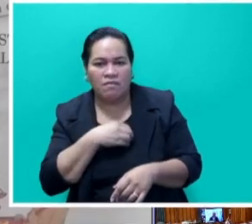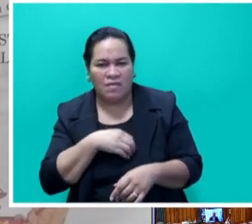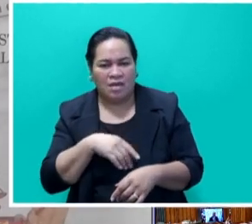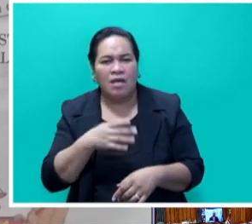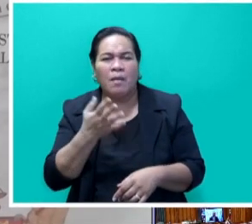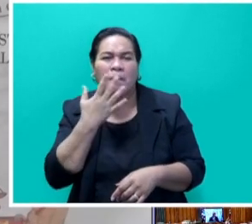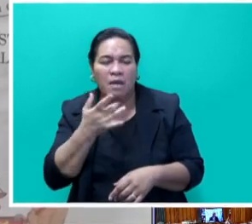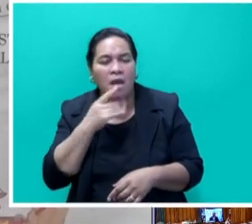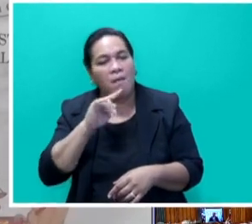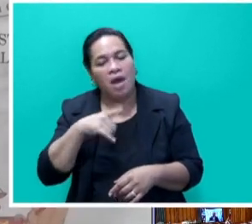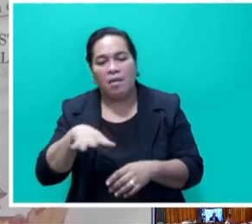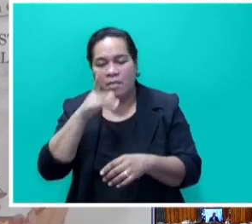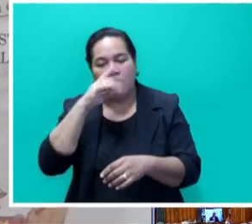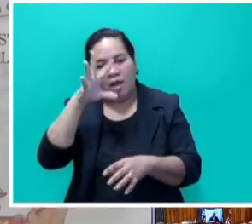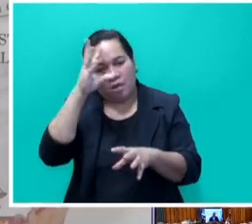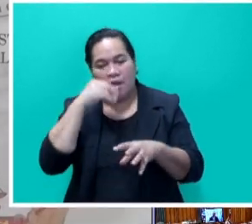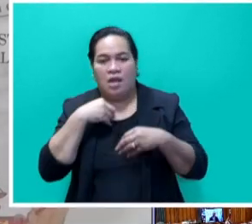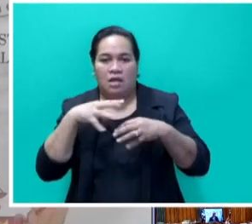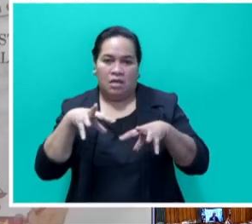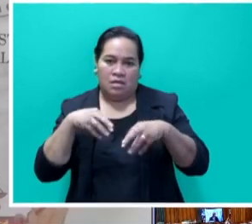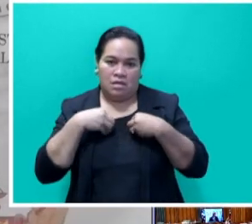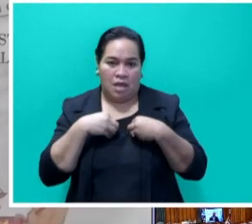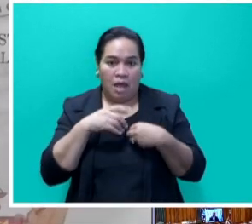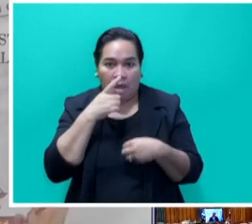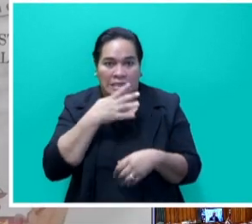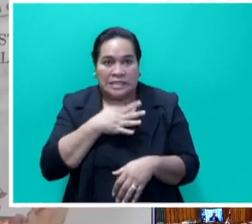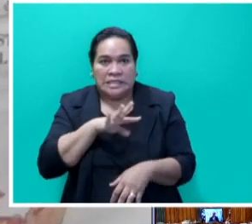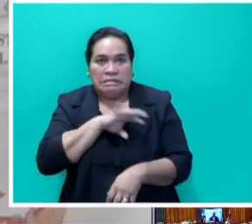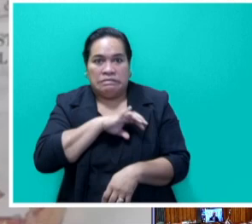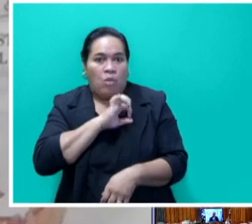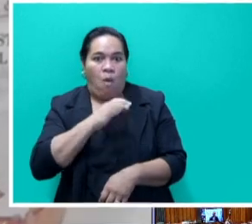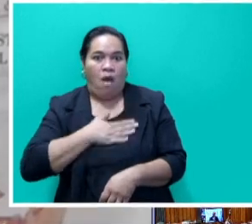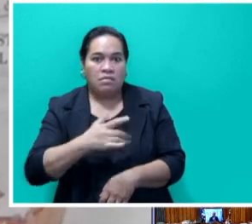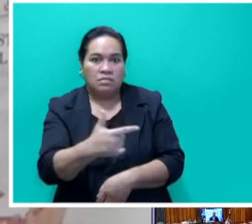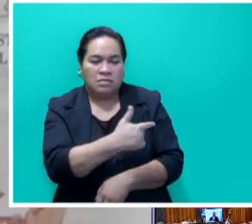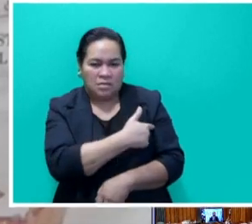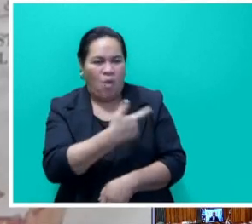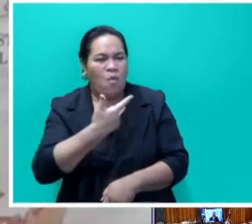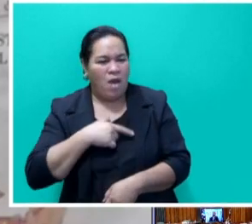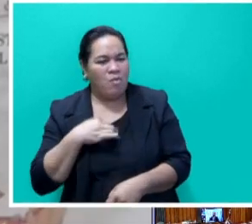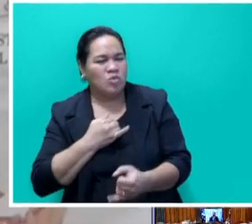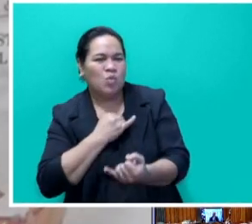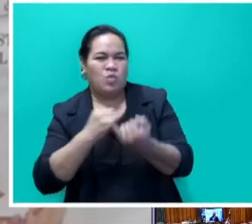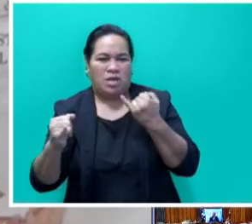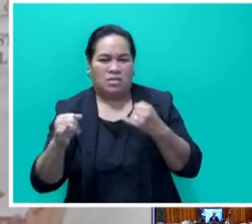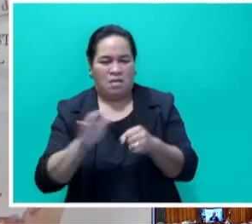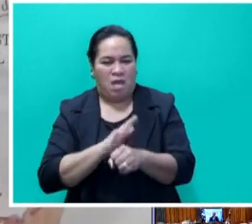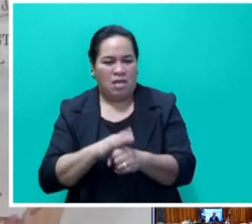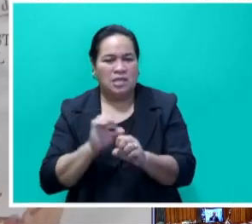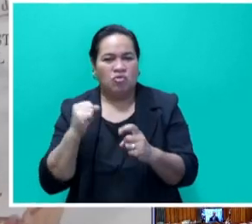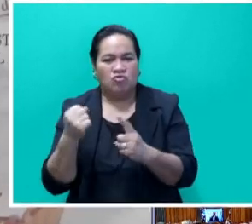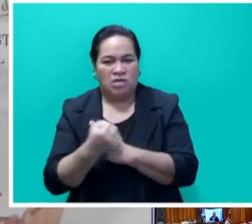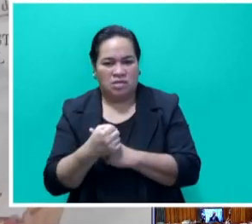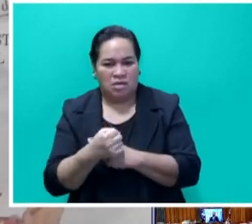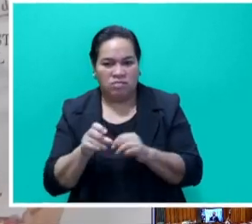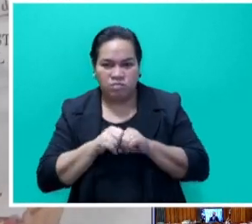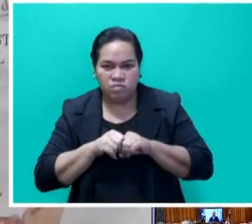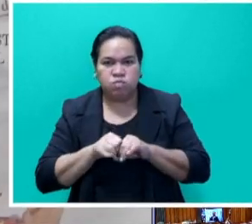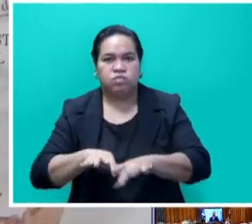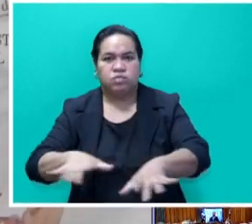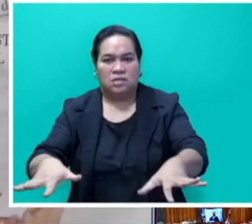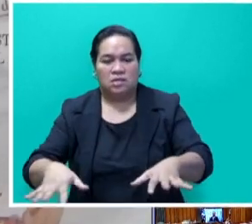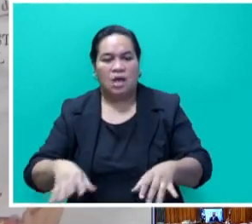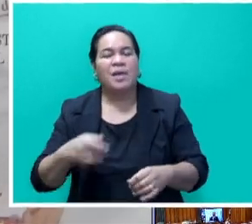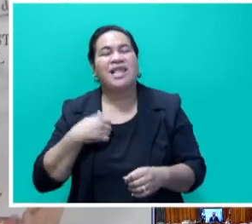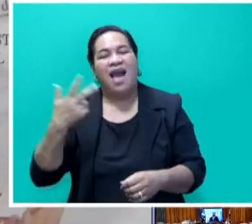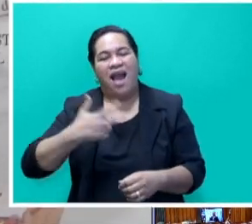are reluctant to vaccinate because of this. And this has exacerbated this COVID situation. The spreading of such is not patriotic. It